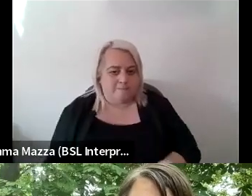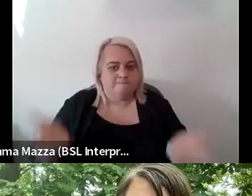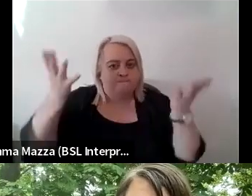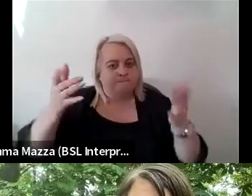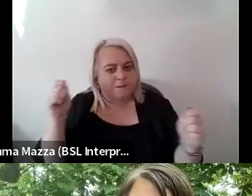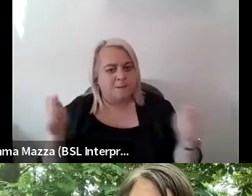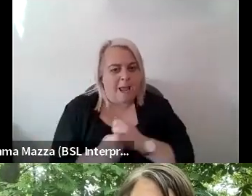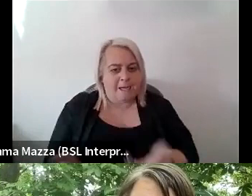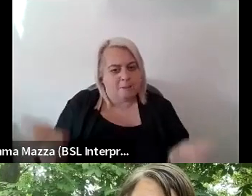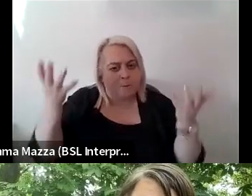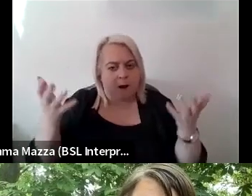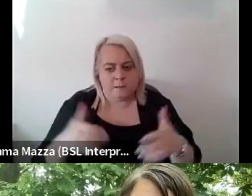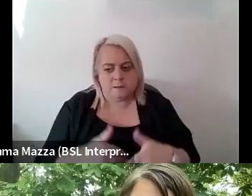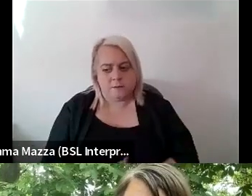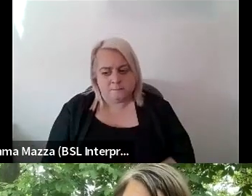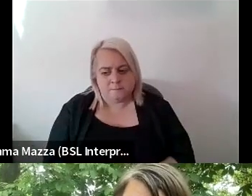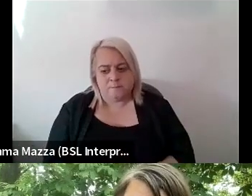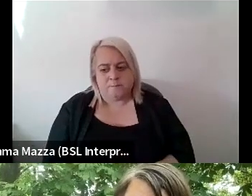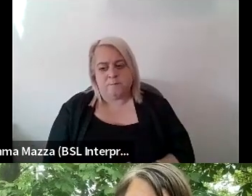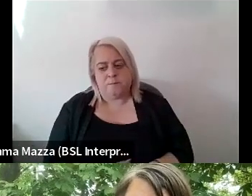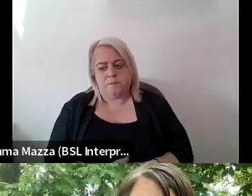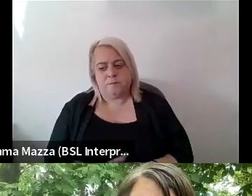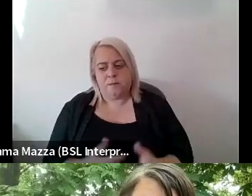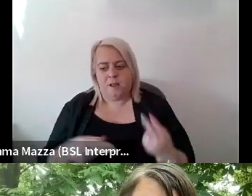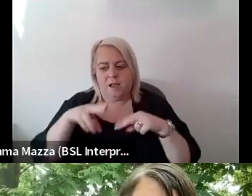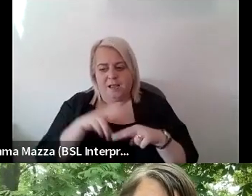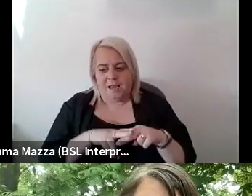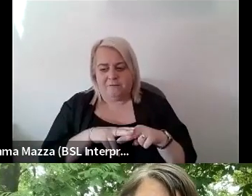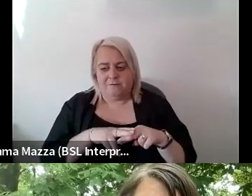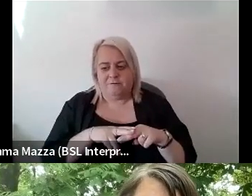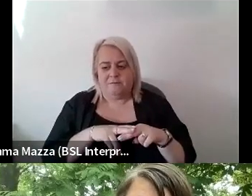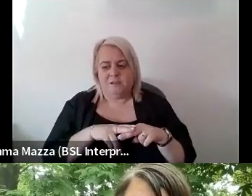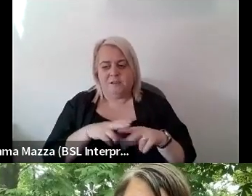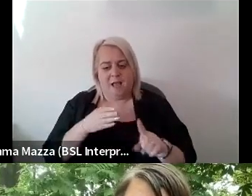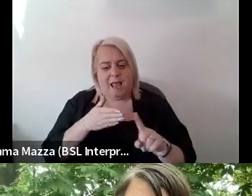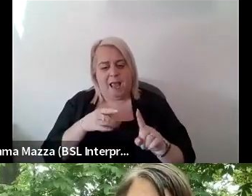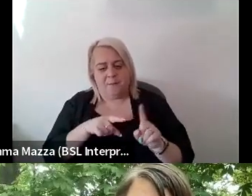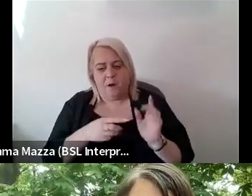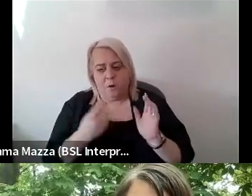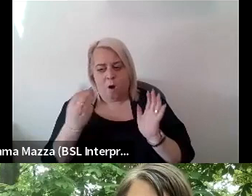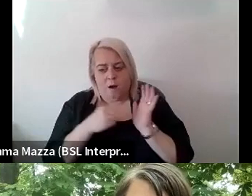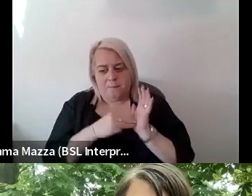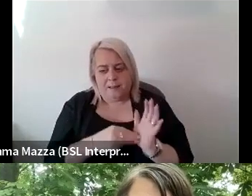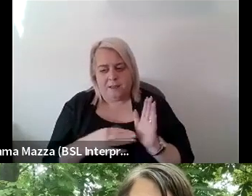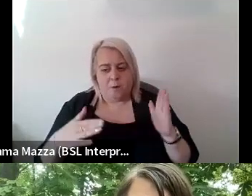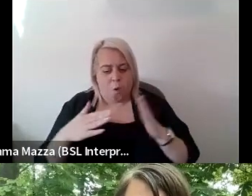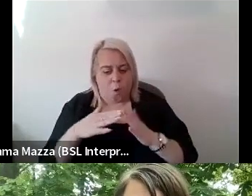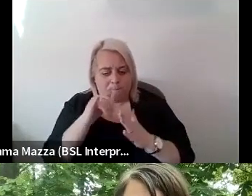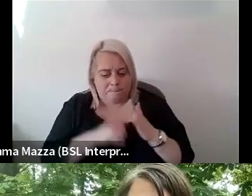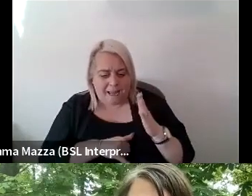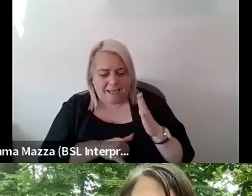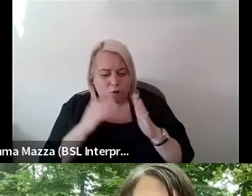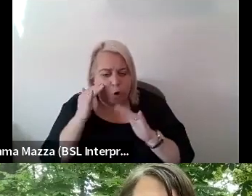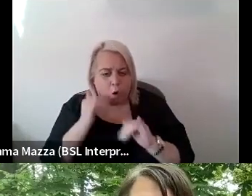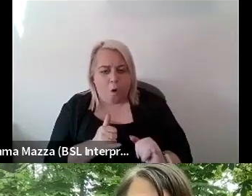just goes to that web aim 1 million homepage audit, pick one thing